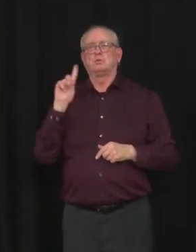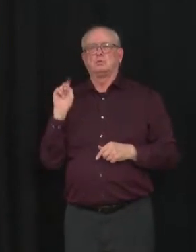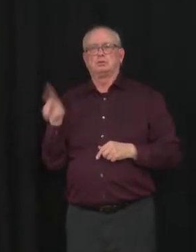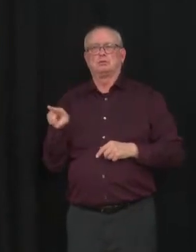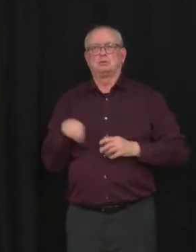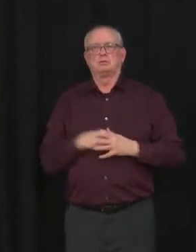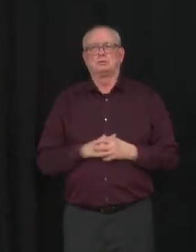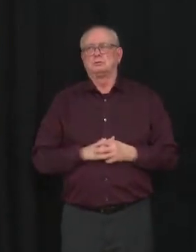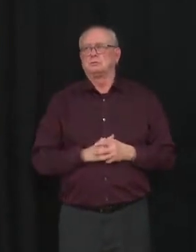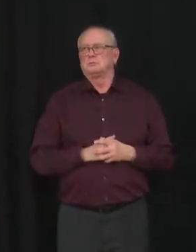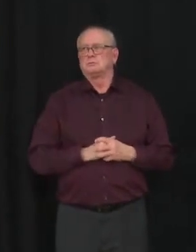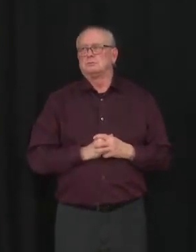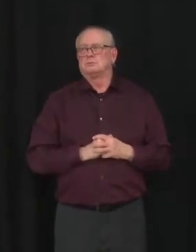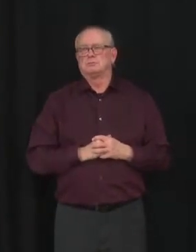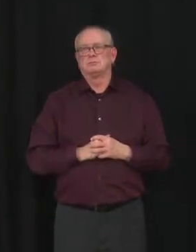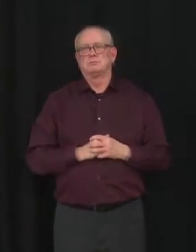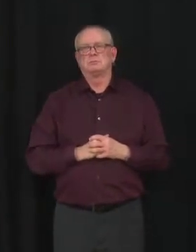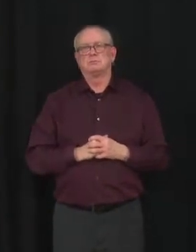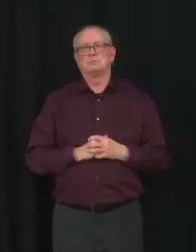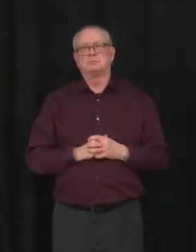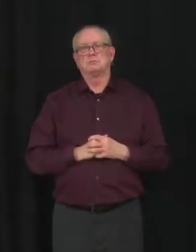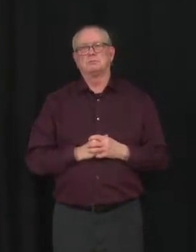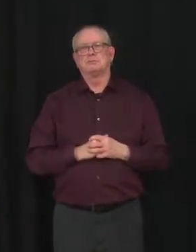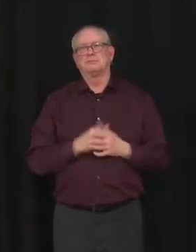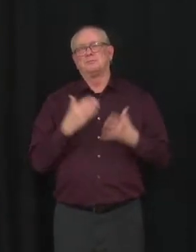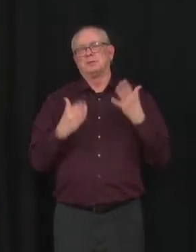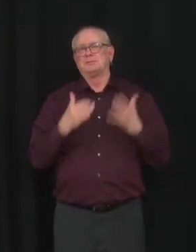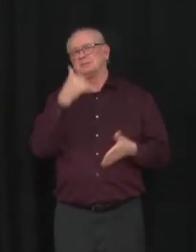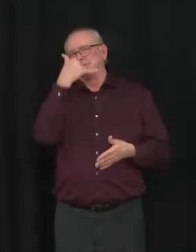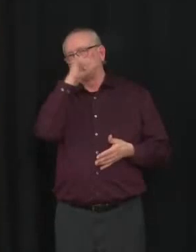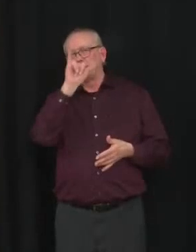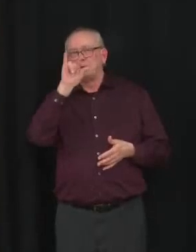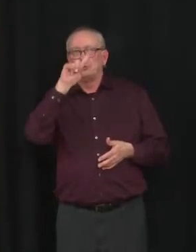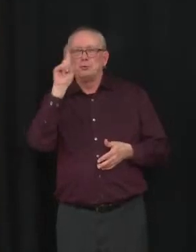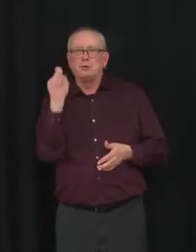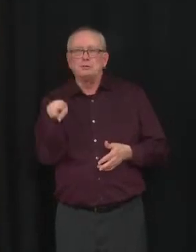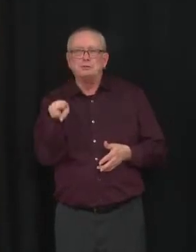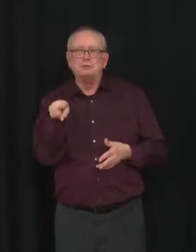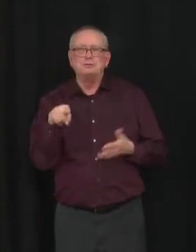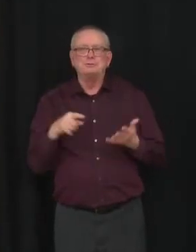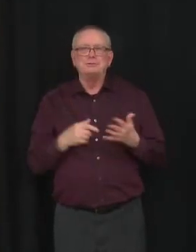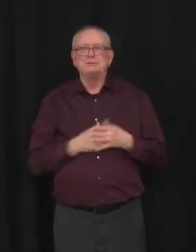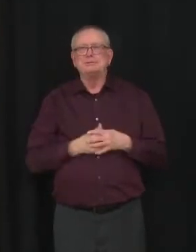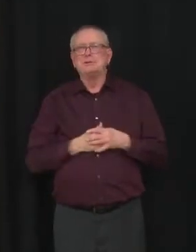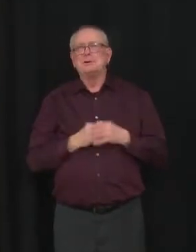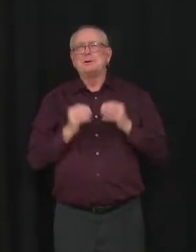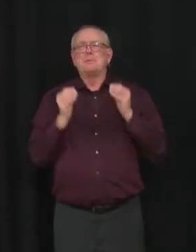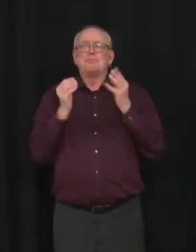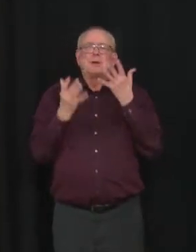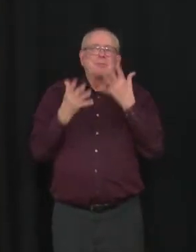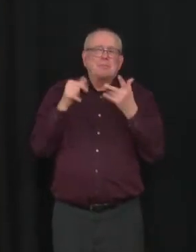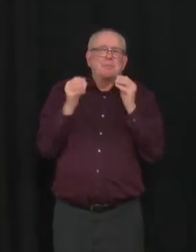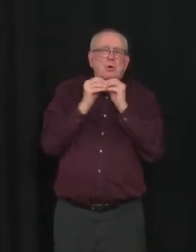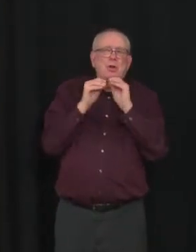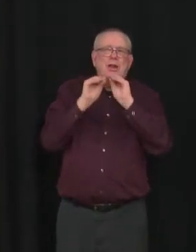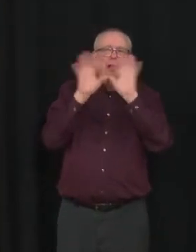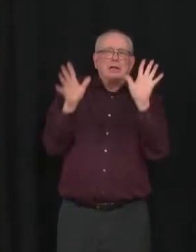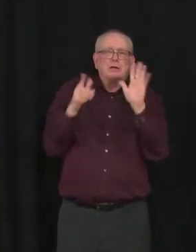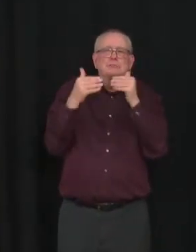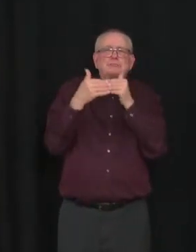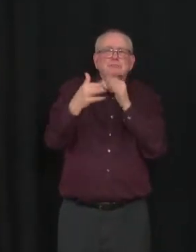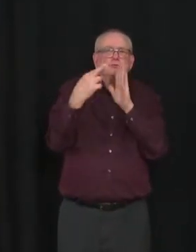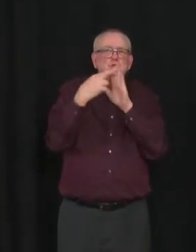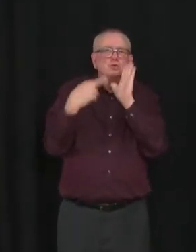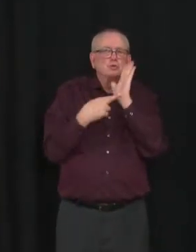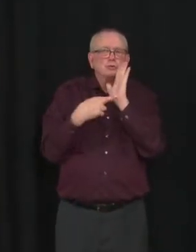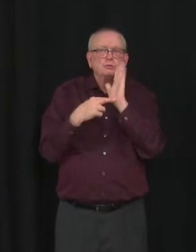wanted to ask, this might be a foolish question because it'll maybe be answered once the sort of regulations come out, but I didn't hear any mention today of things like gyms or